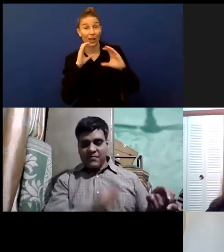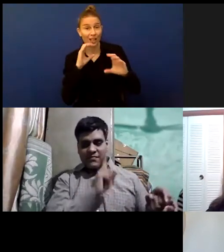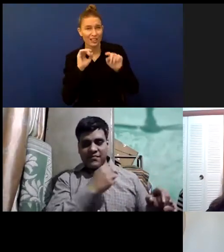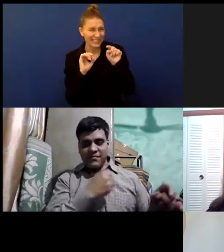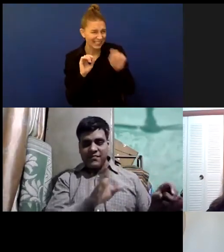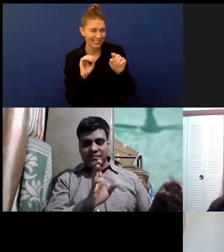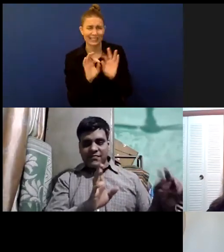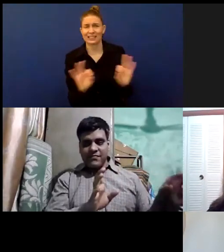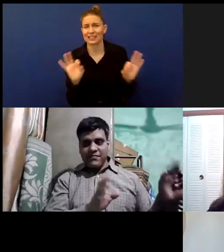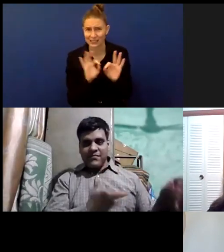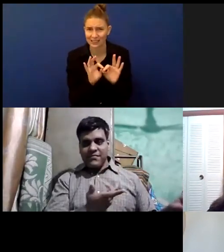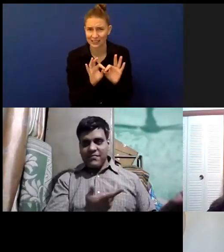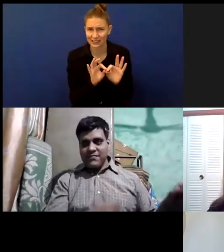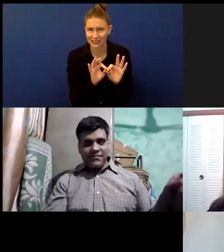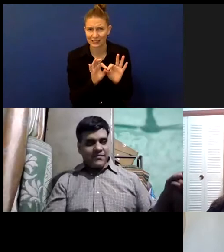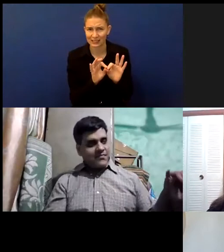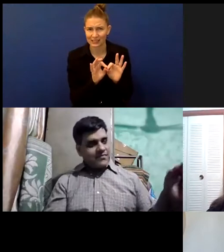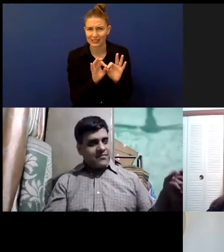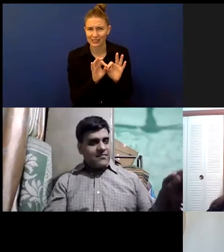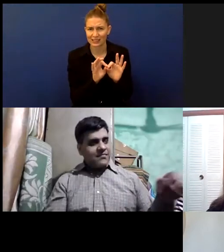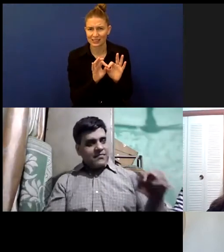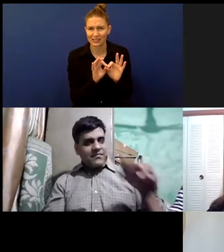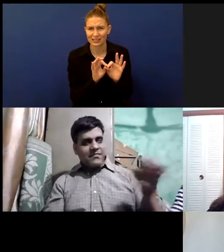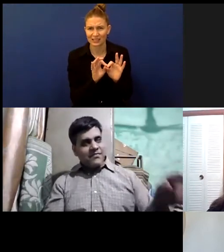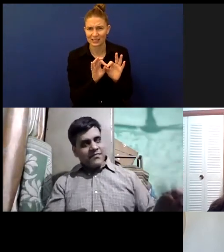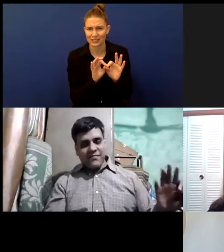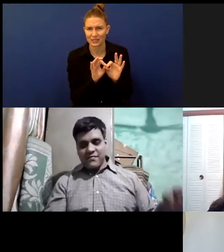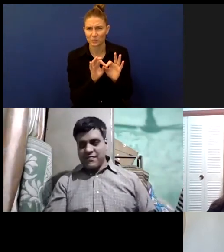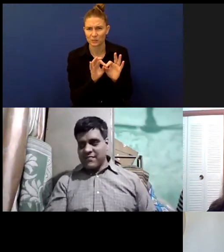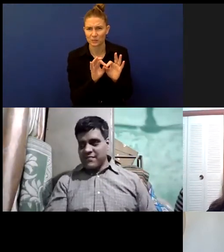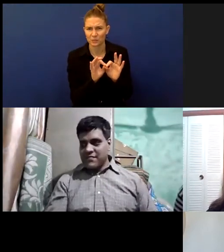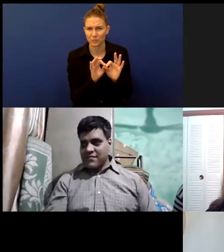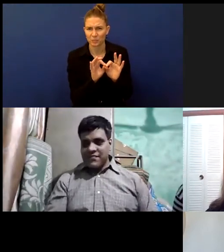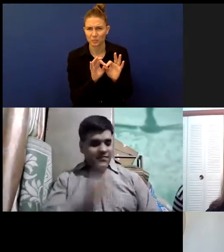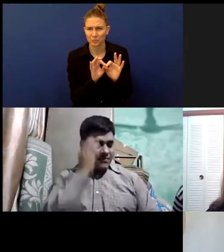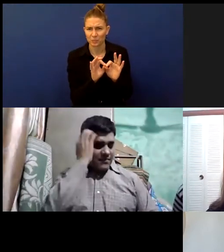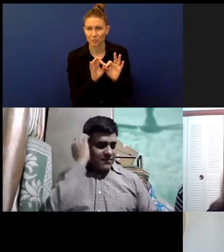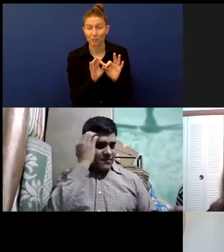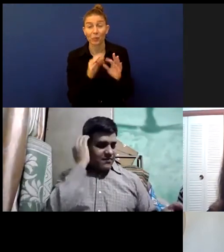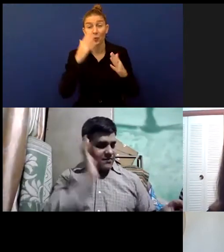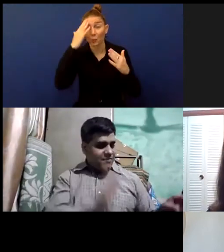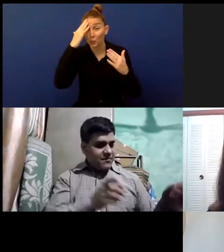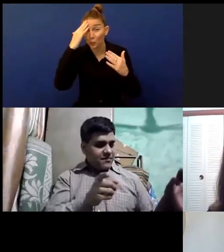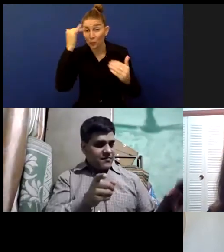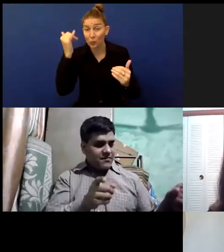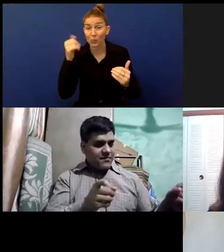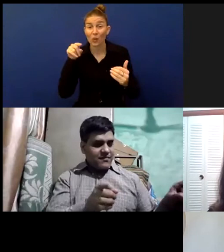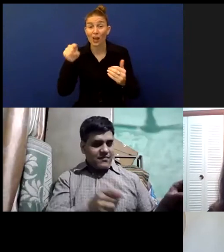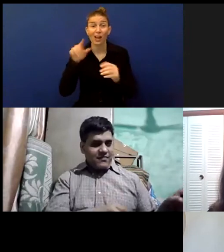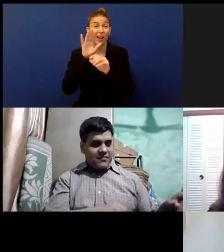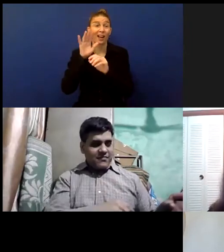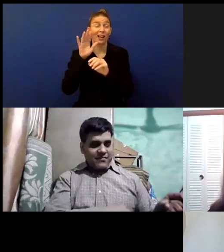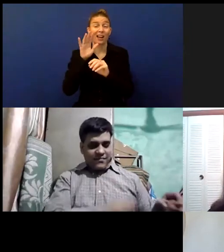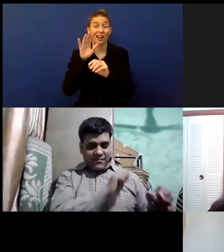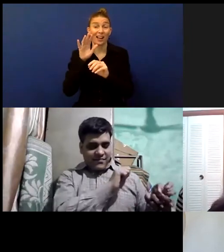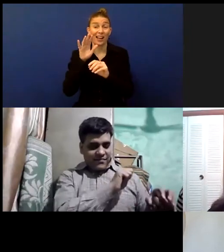persons have been technically knocked out in regard to information accessibility. For example, the president has